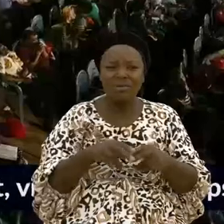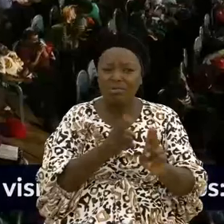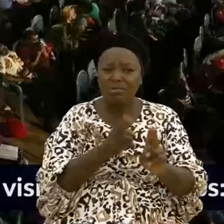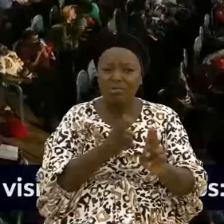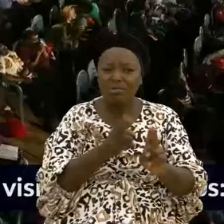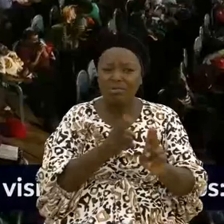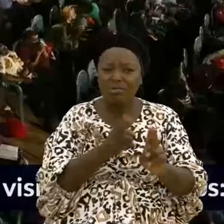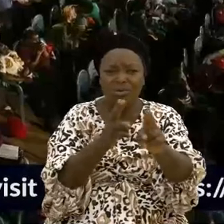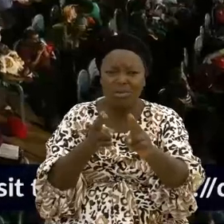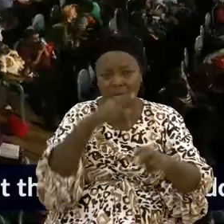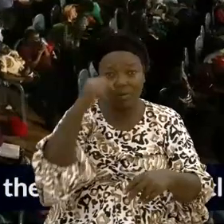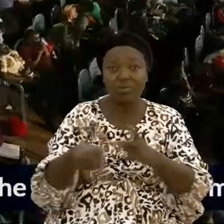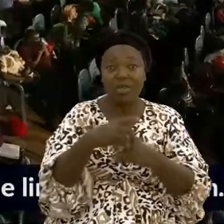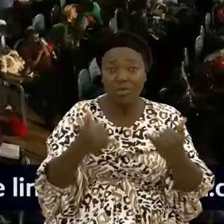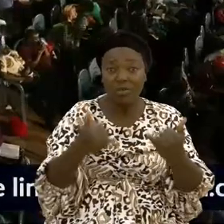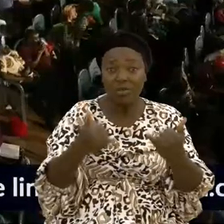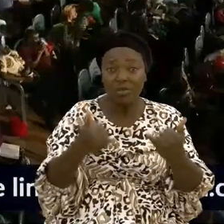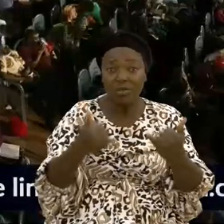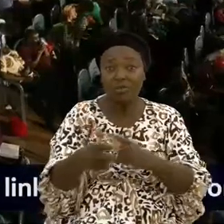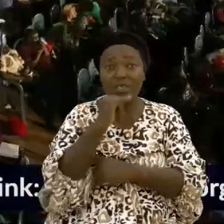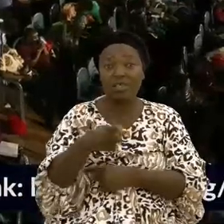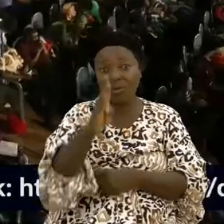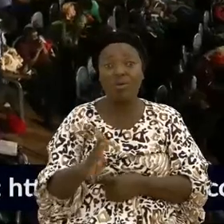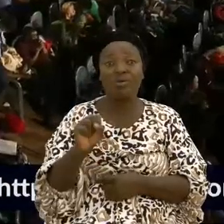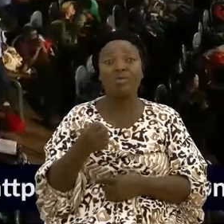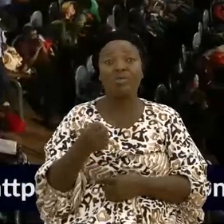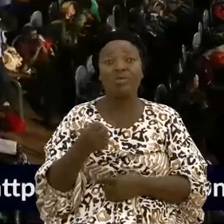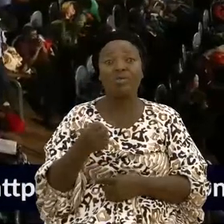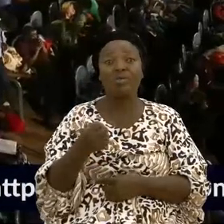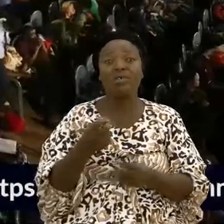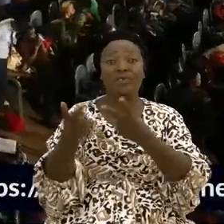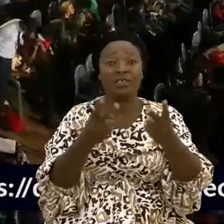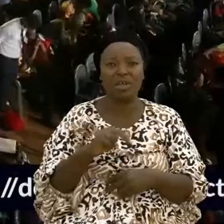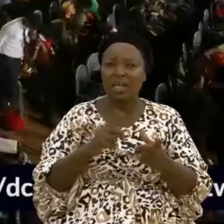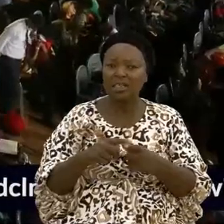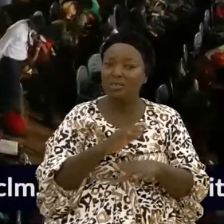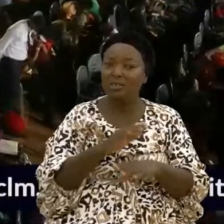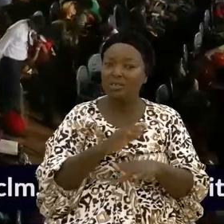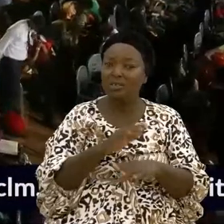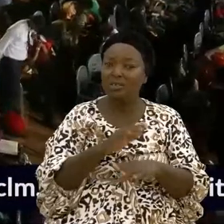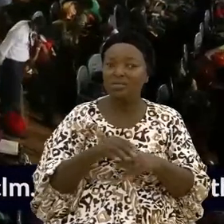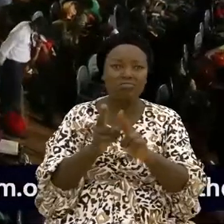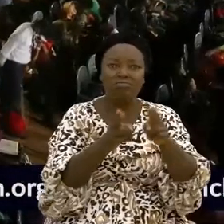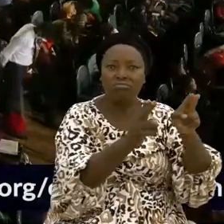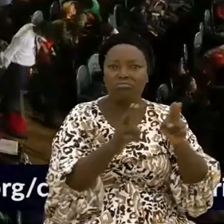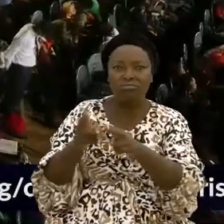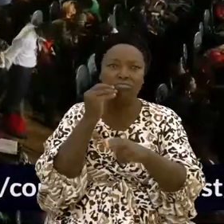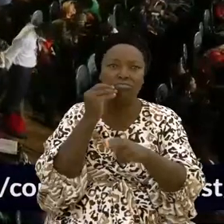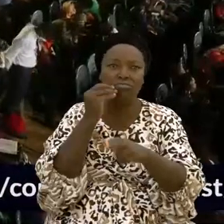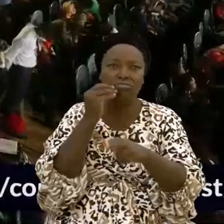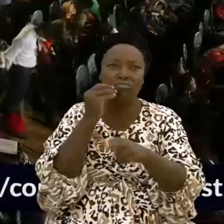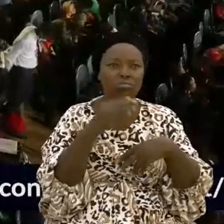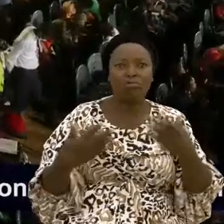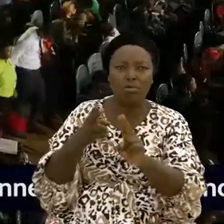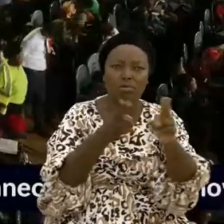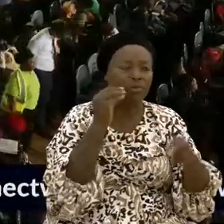God's visitation. Don't hurry away. Receive it as our pastor has said. You keep it. You